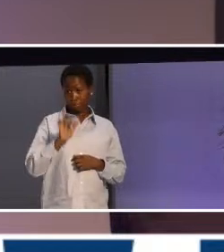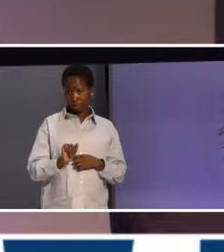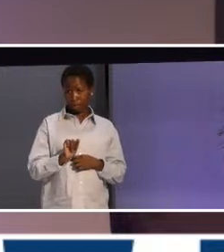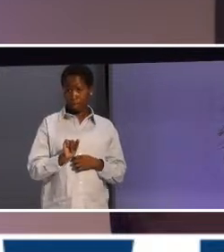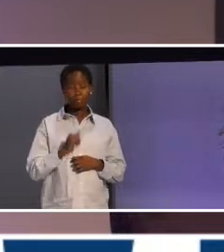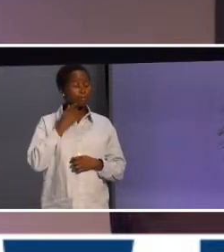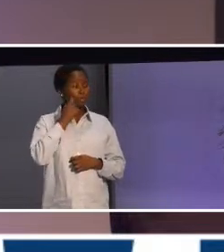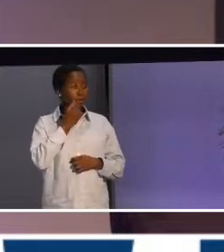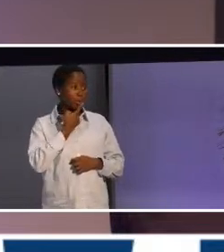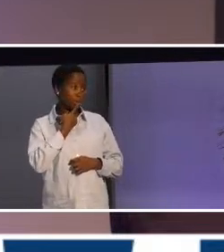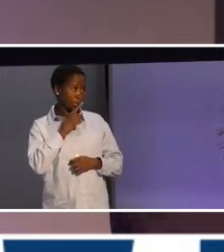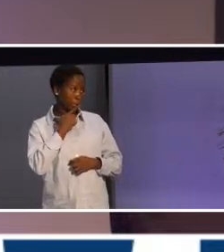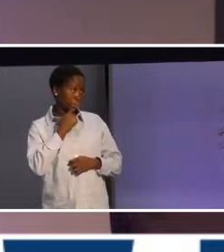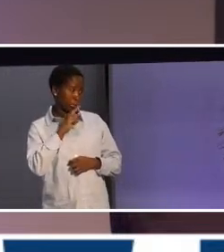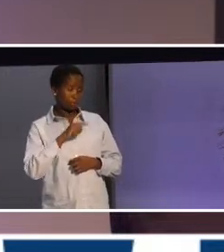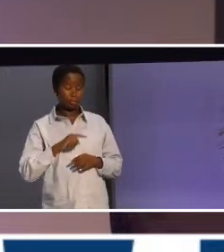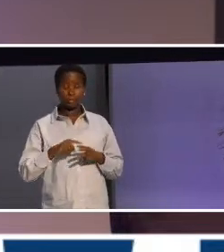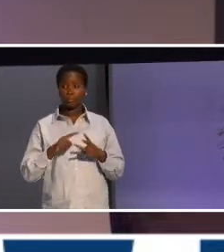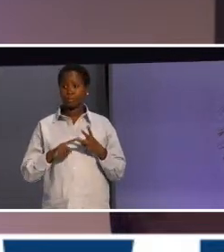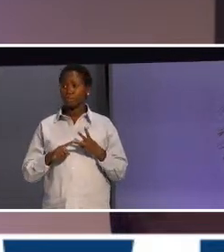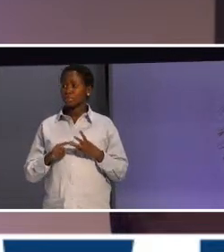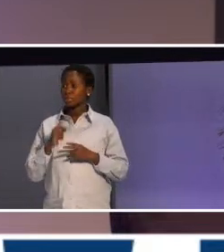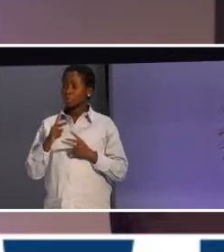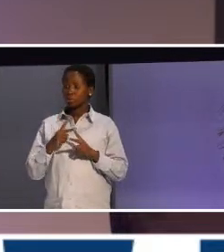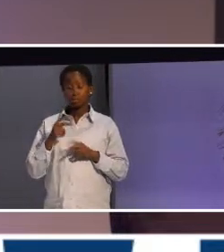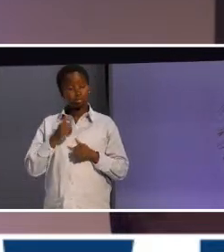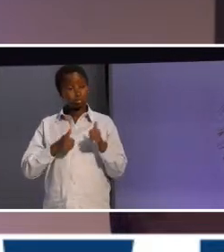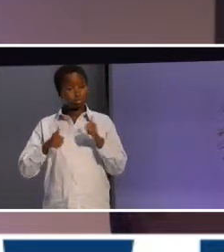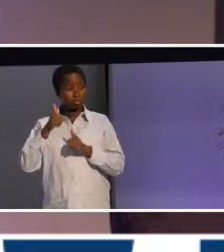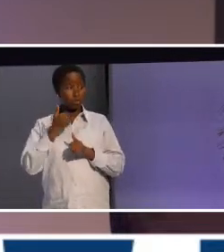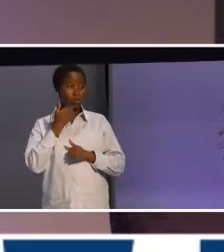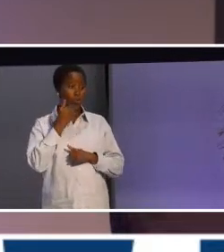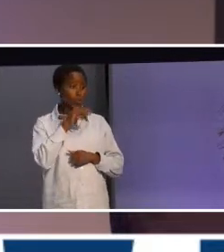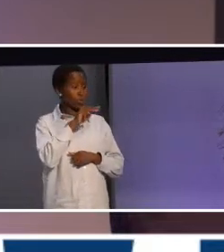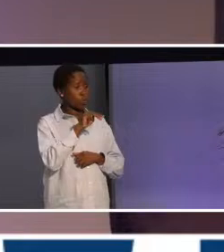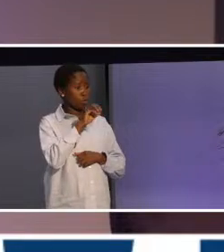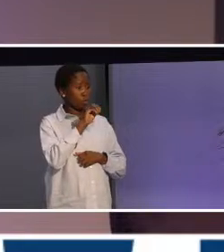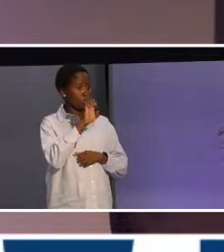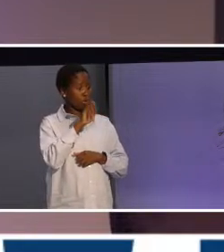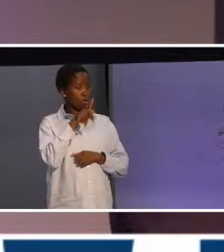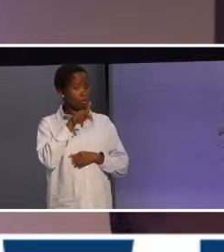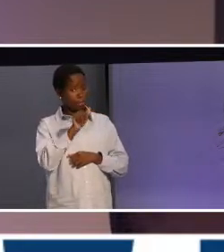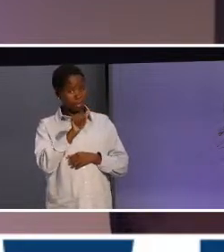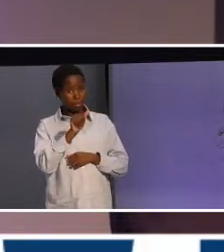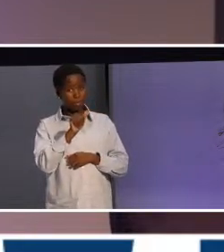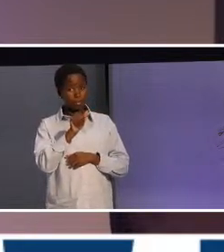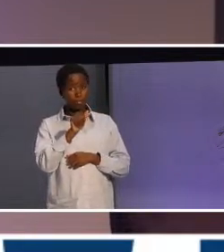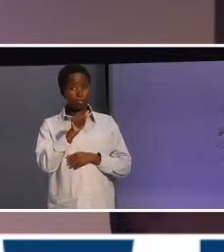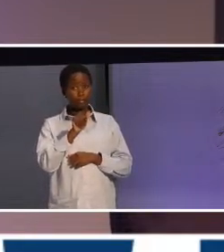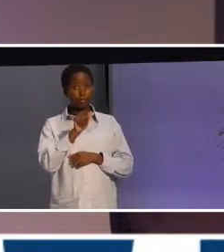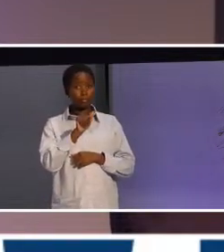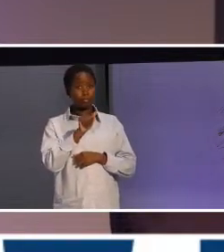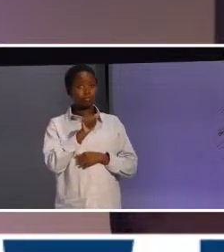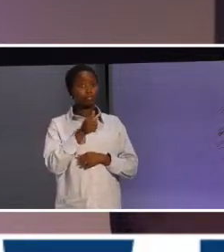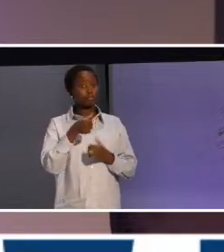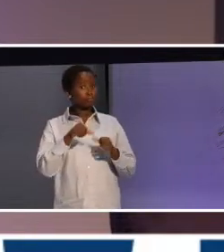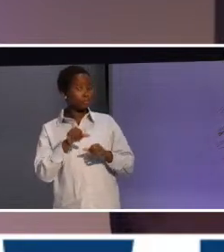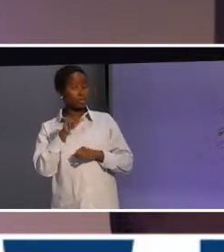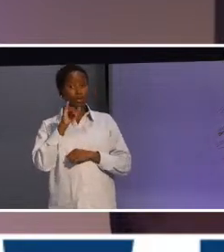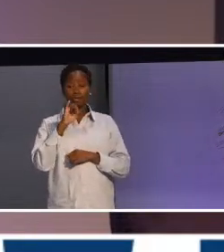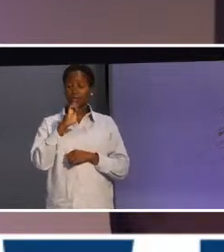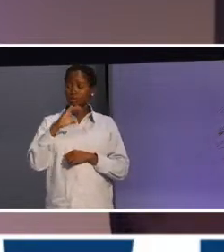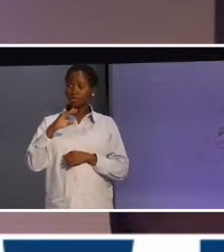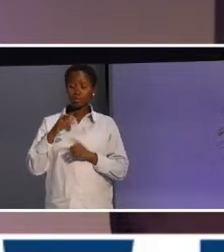His Excellency, Mr. Mosotho Moepa, Chairperson, Electoral Commission of South Africa,